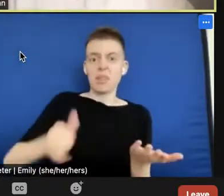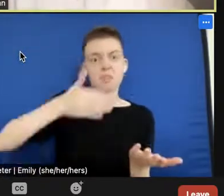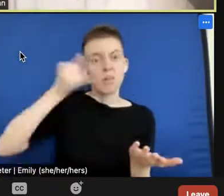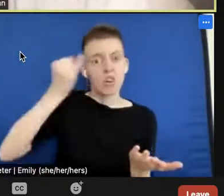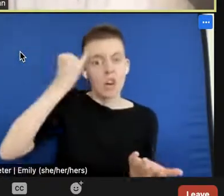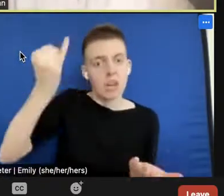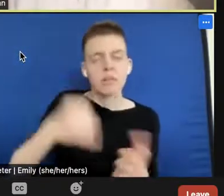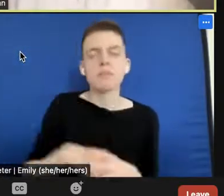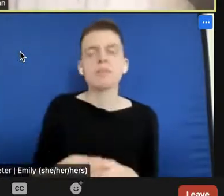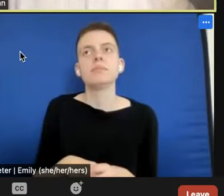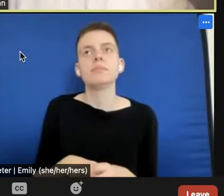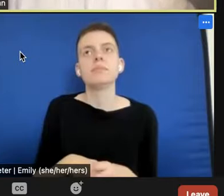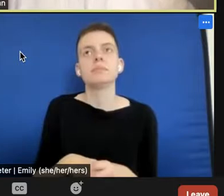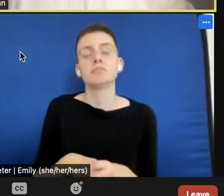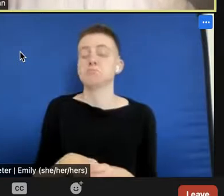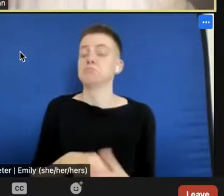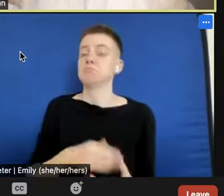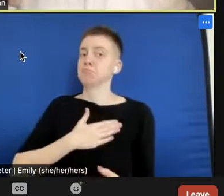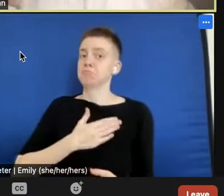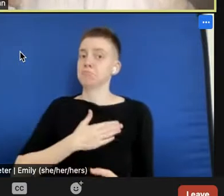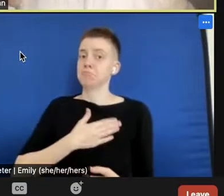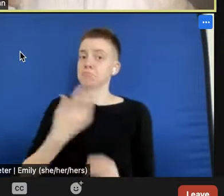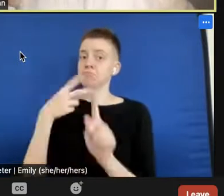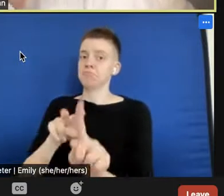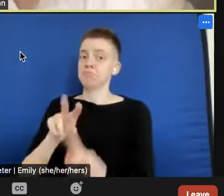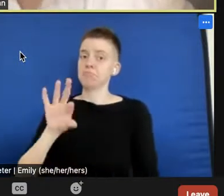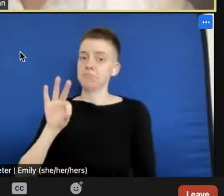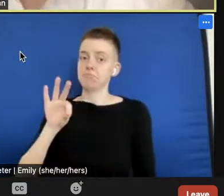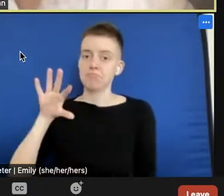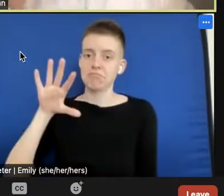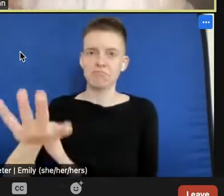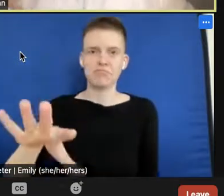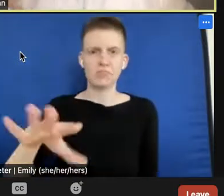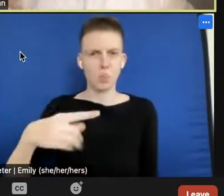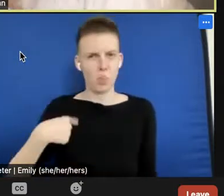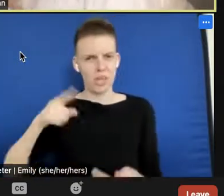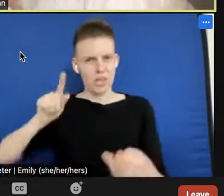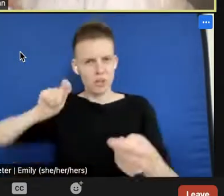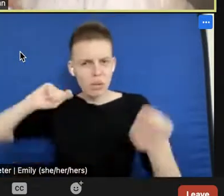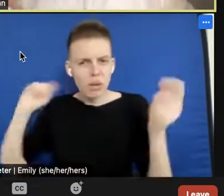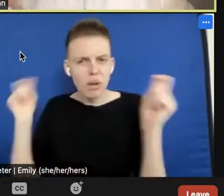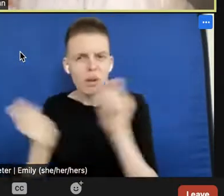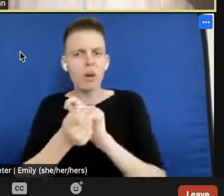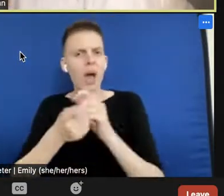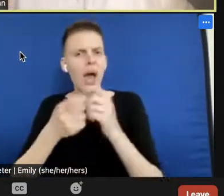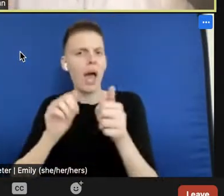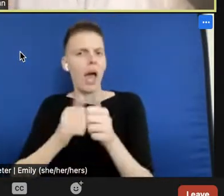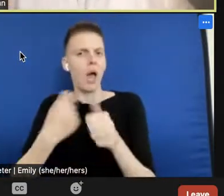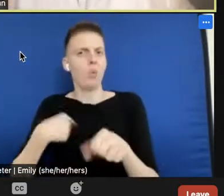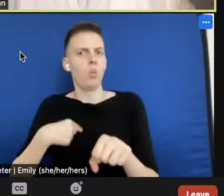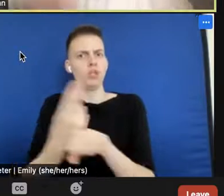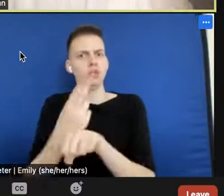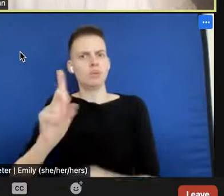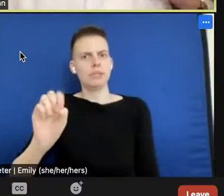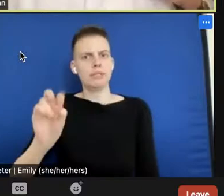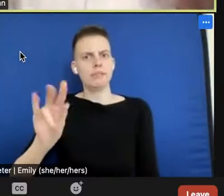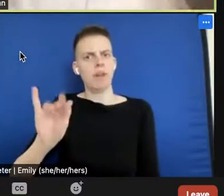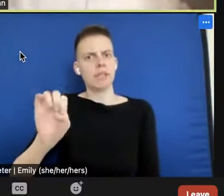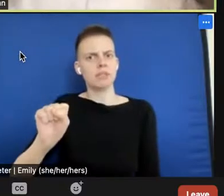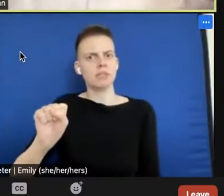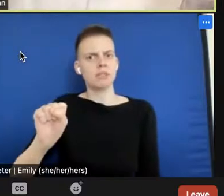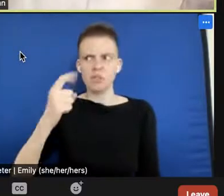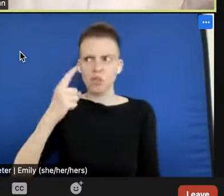think we need to revolutionize what devices look like for kids with CVI. We're you know, when